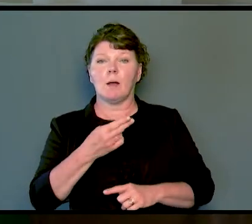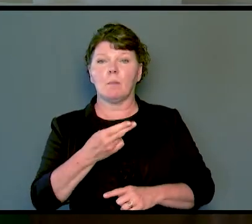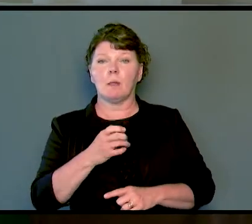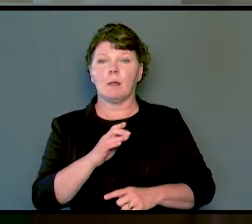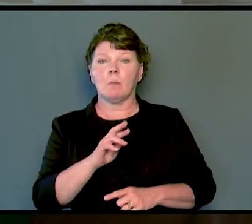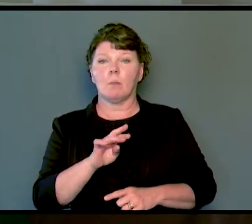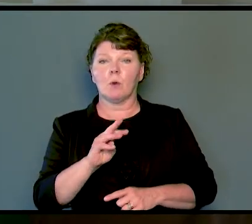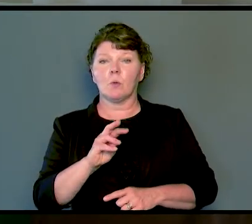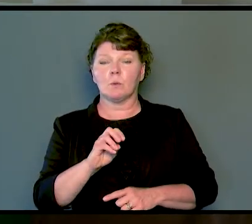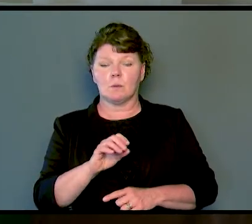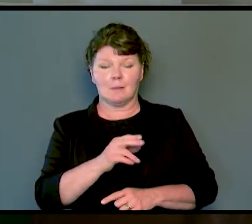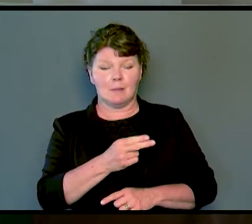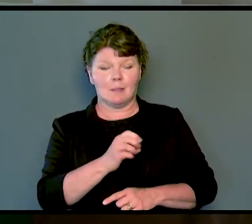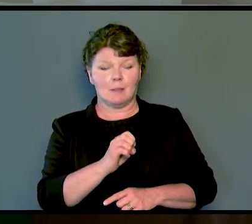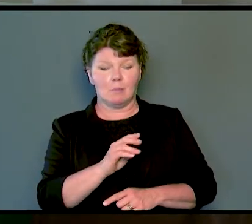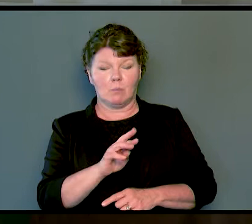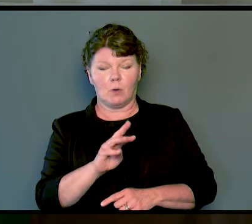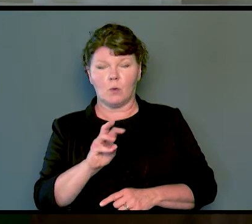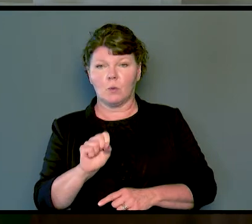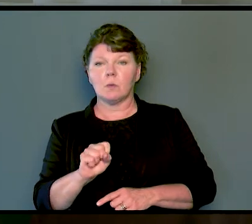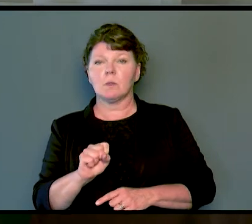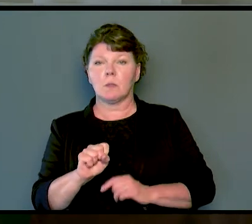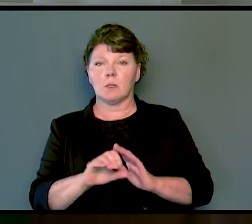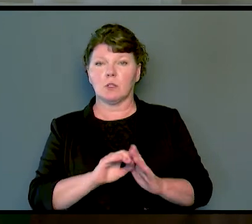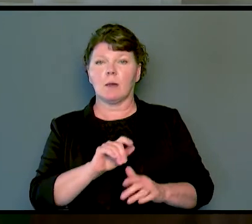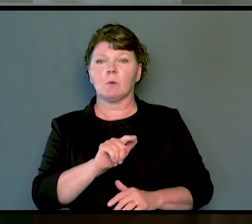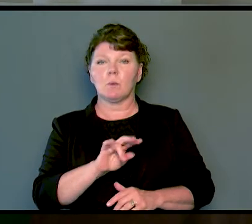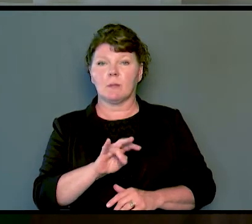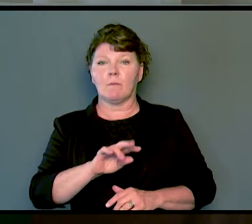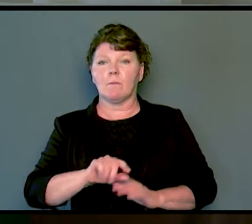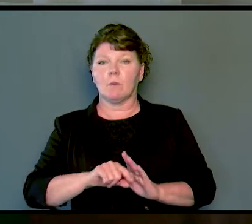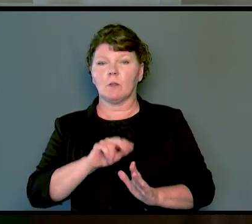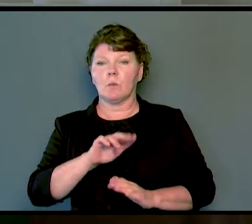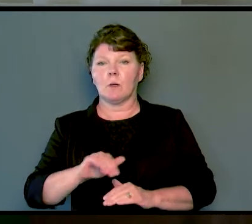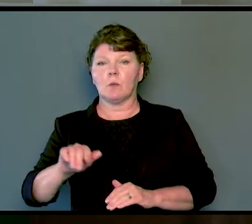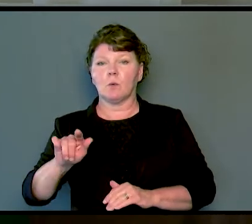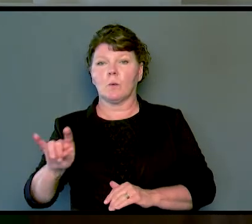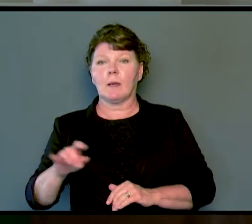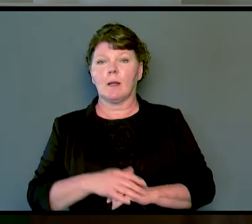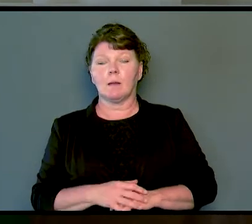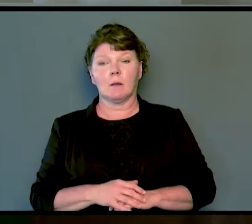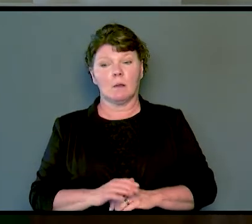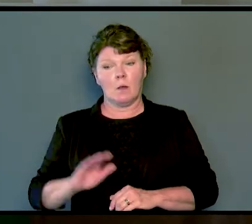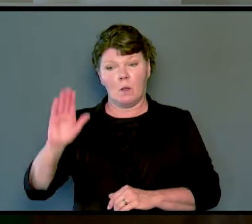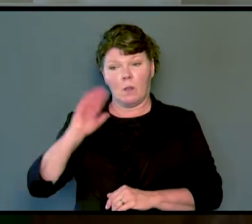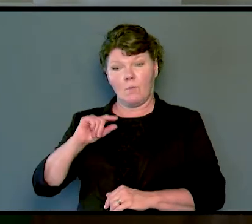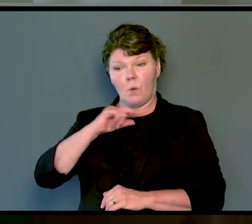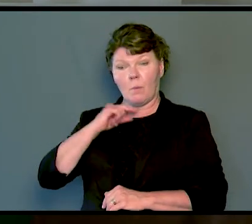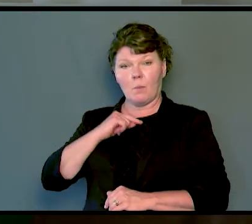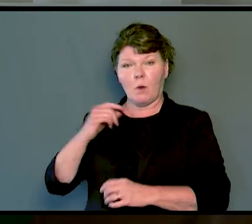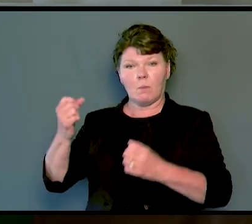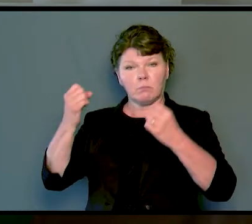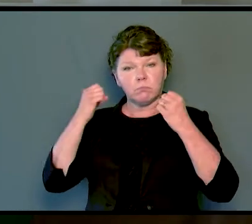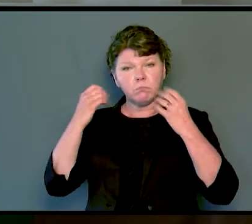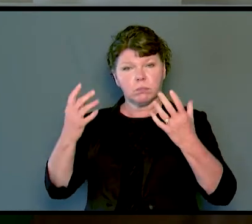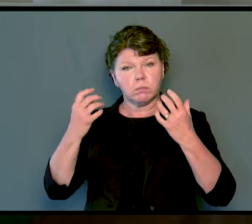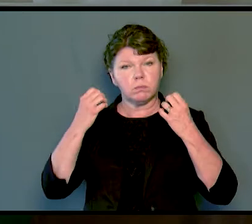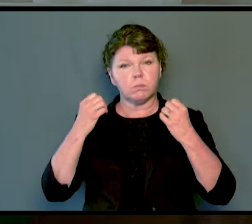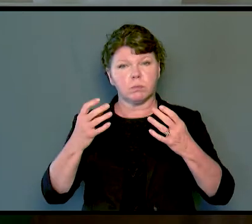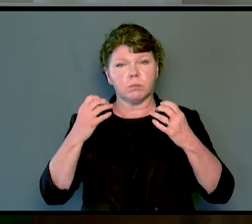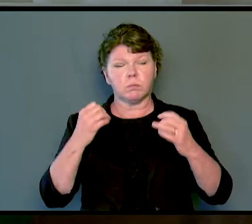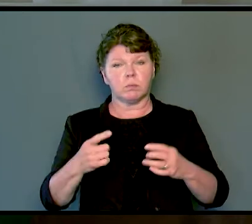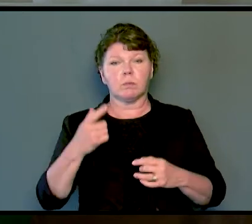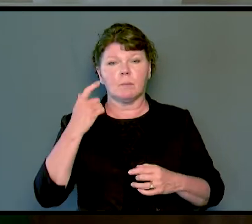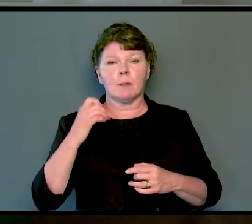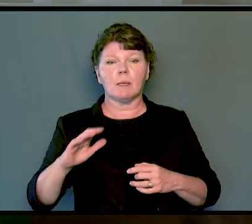chapter 7, verses 23 through 28. The former priests were many in number because they were prevented by death